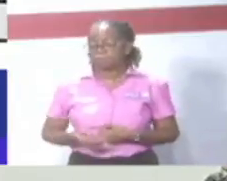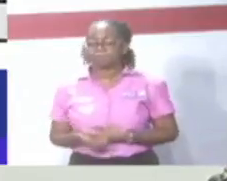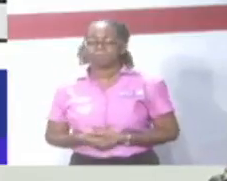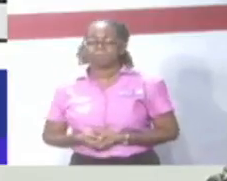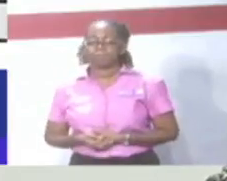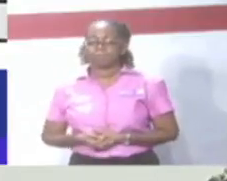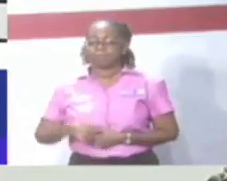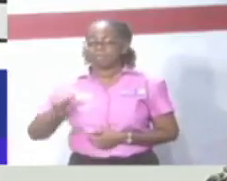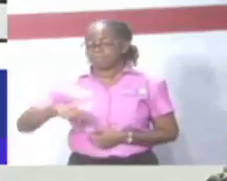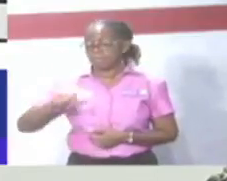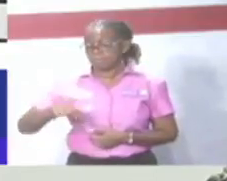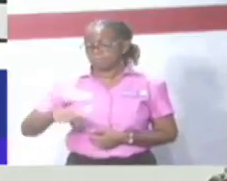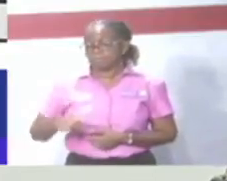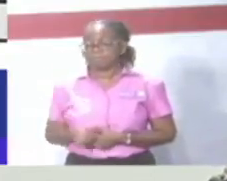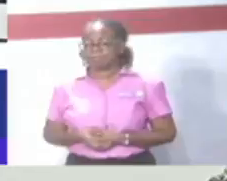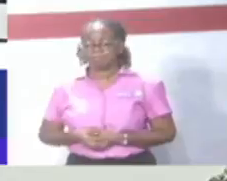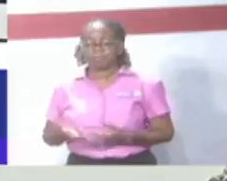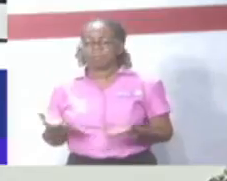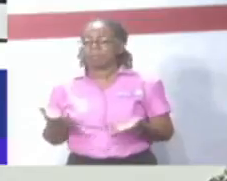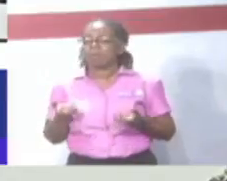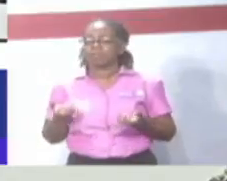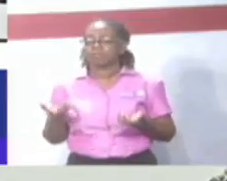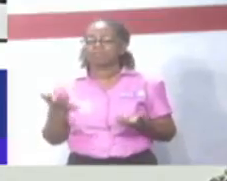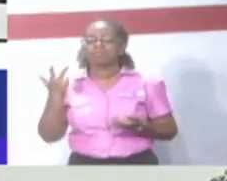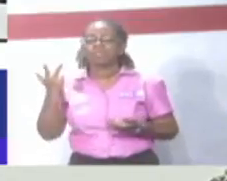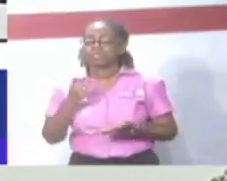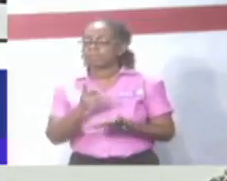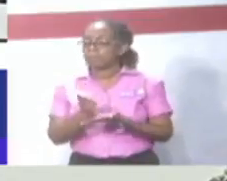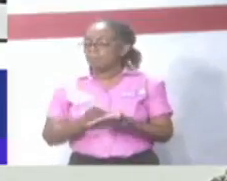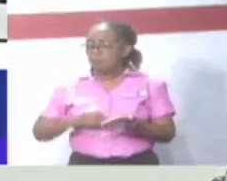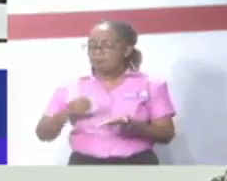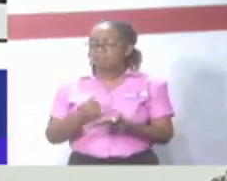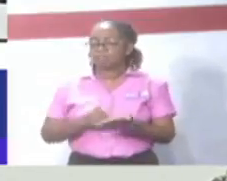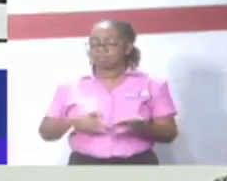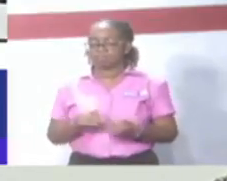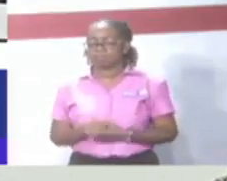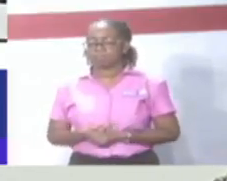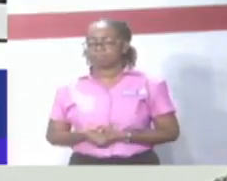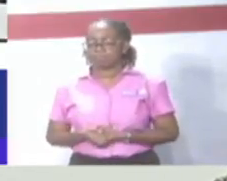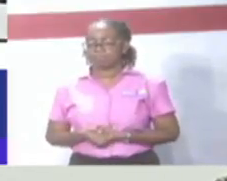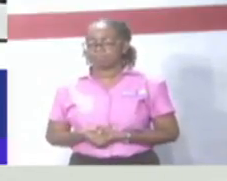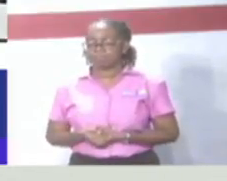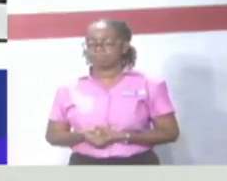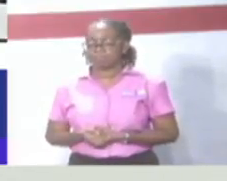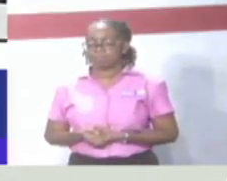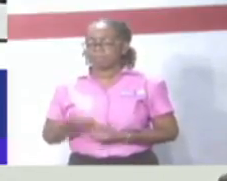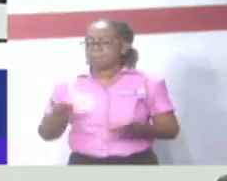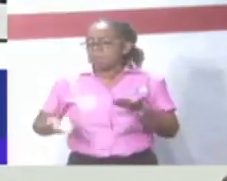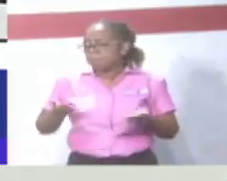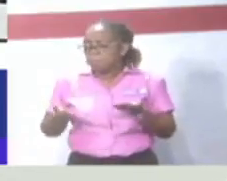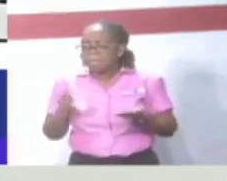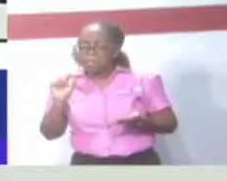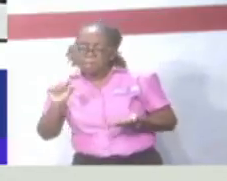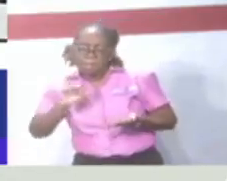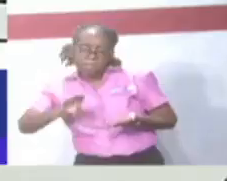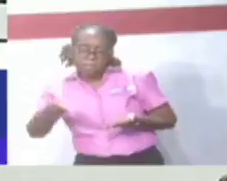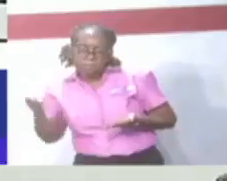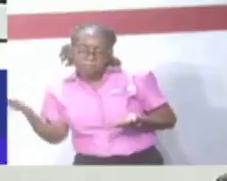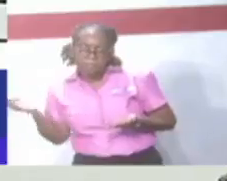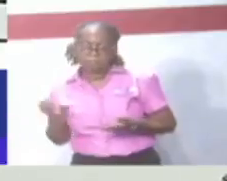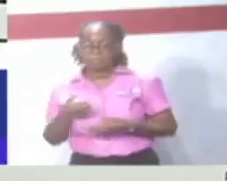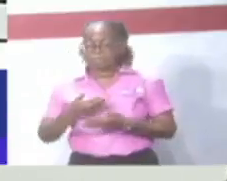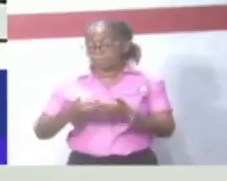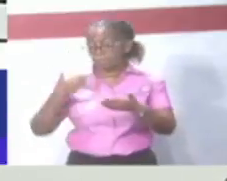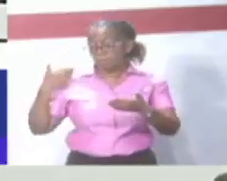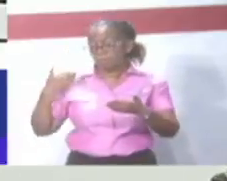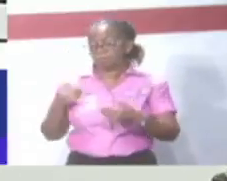morning, I will be doing a three-part presentation, which is a bit different from the usual presentations that I've been providing